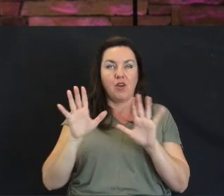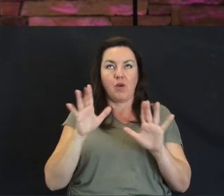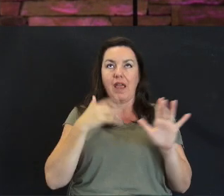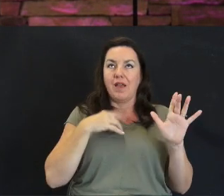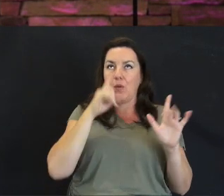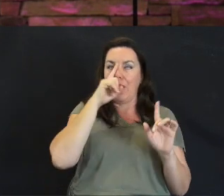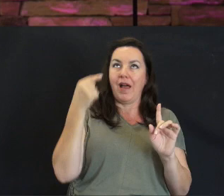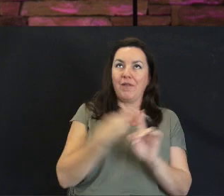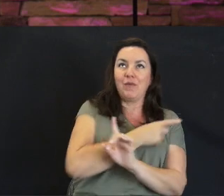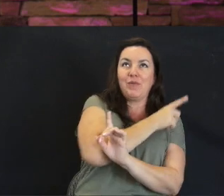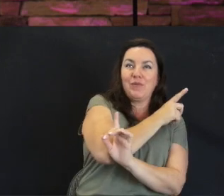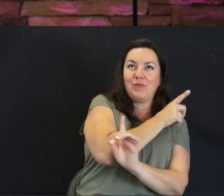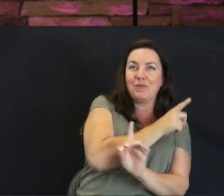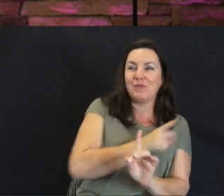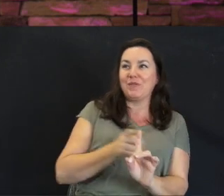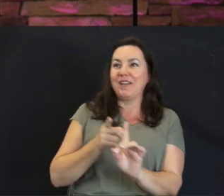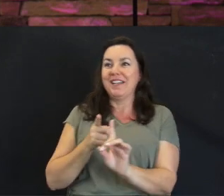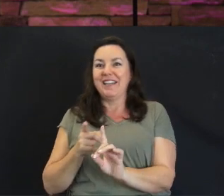I I'm sorry I went off there